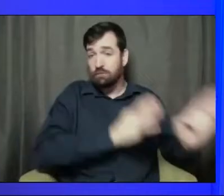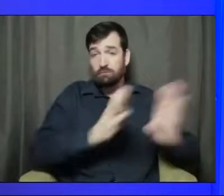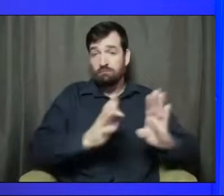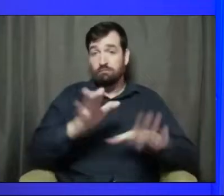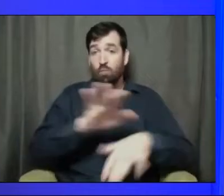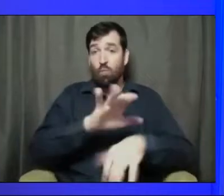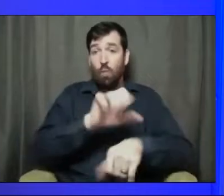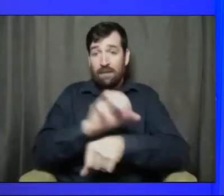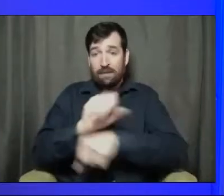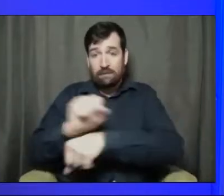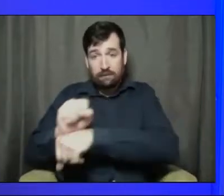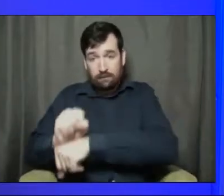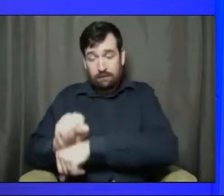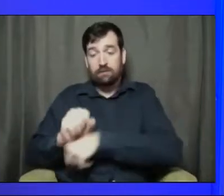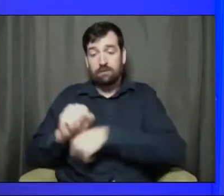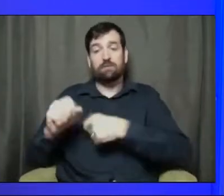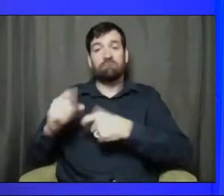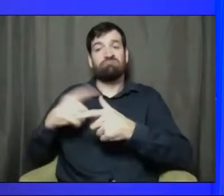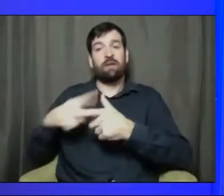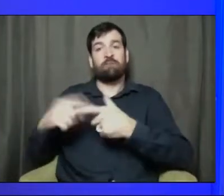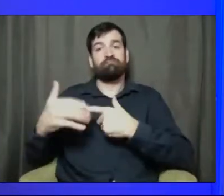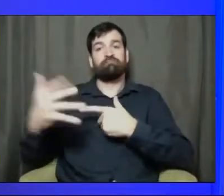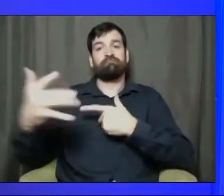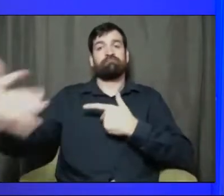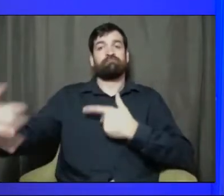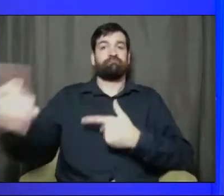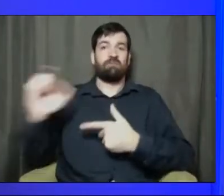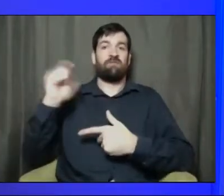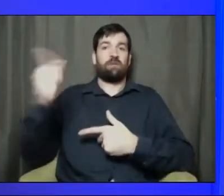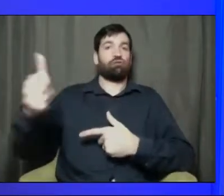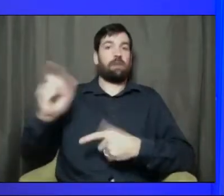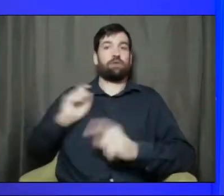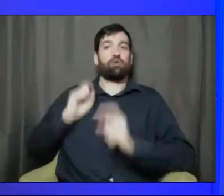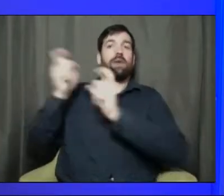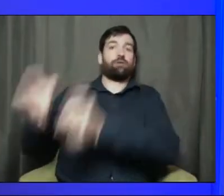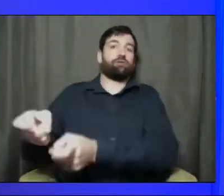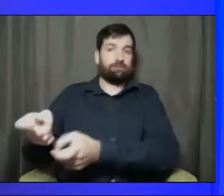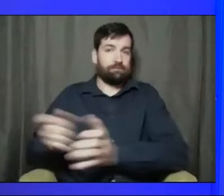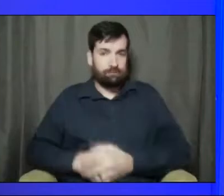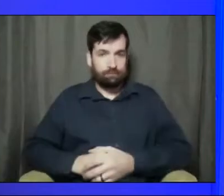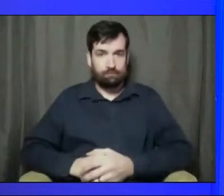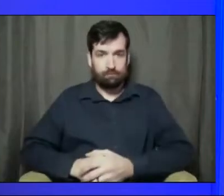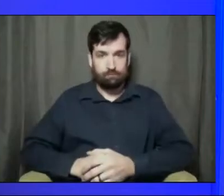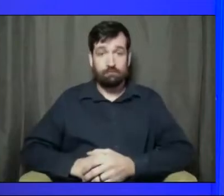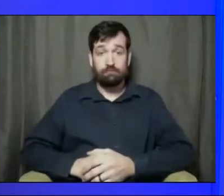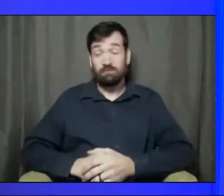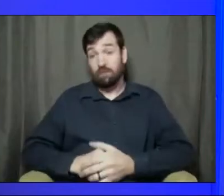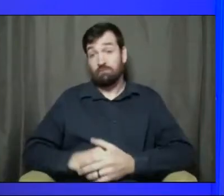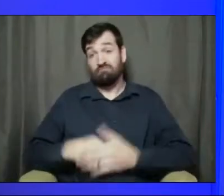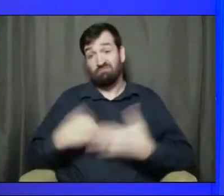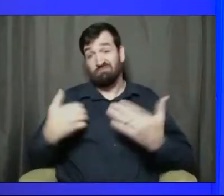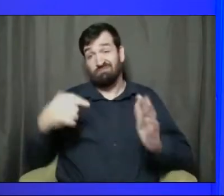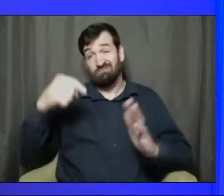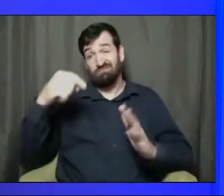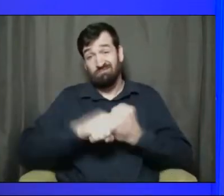can proceed to donation. So it is a process, but the key first is